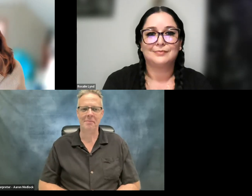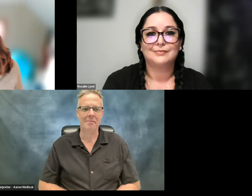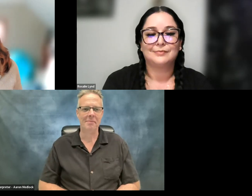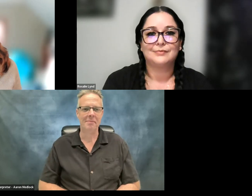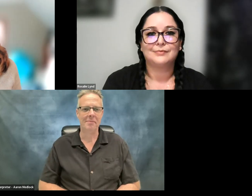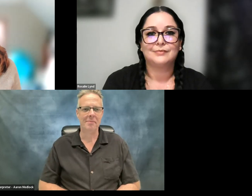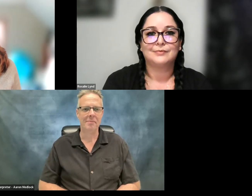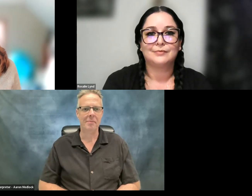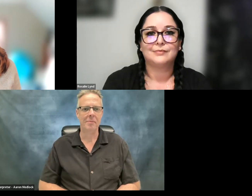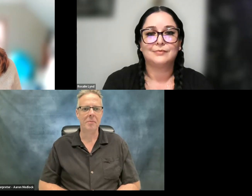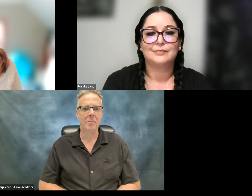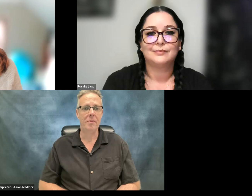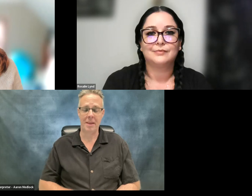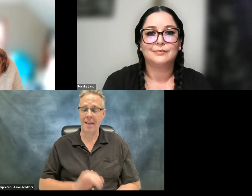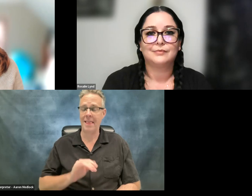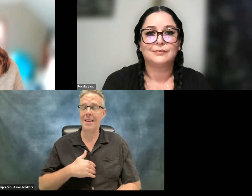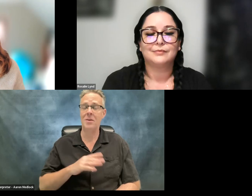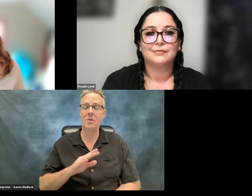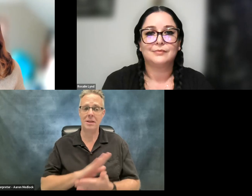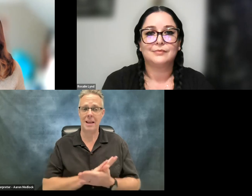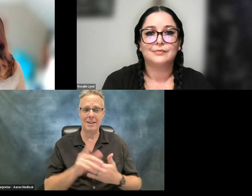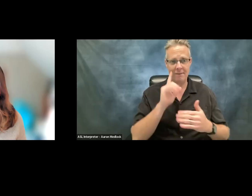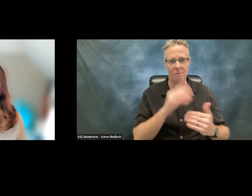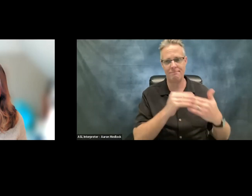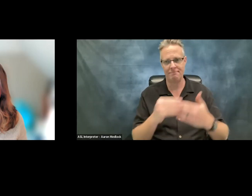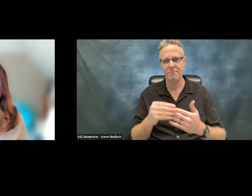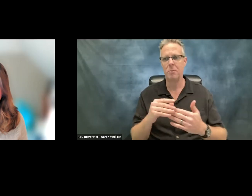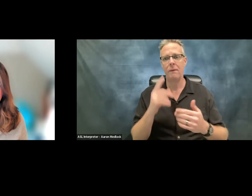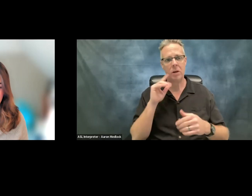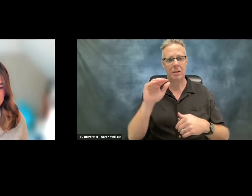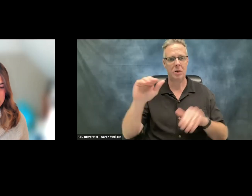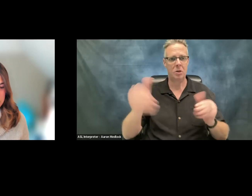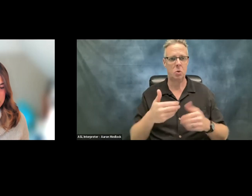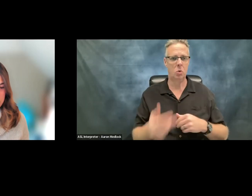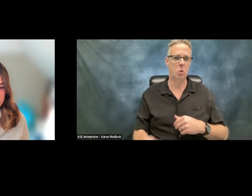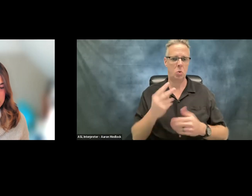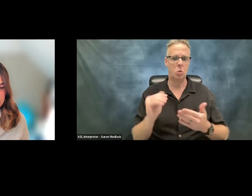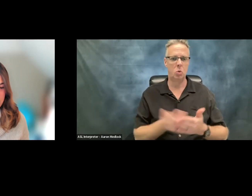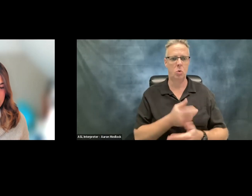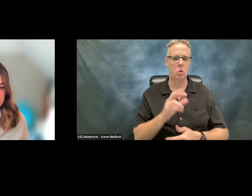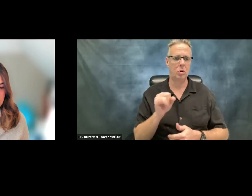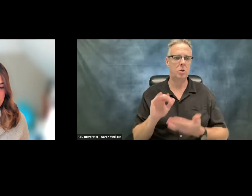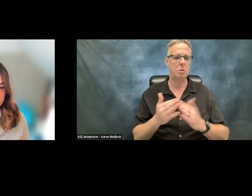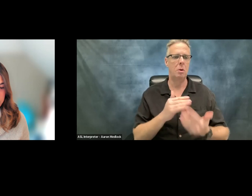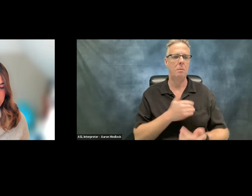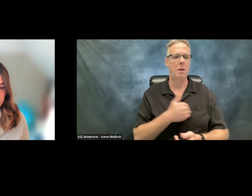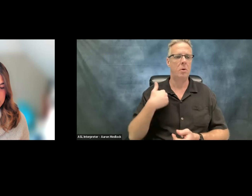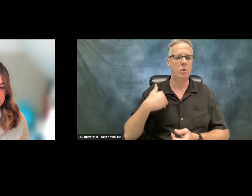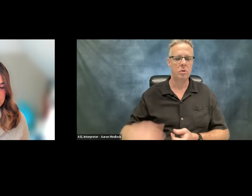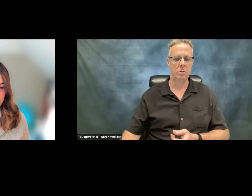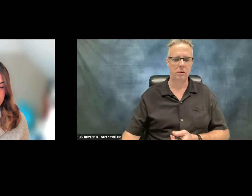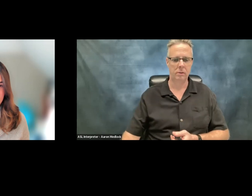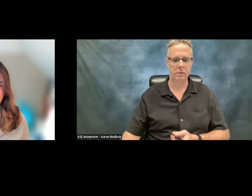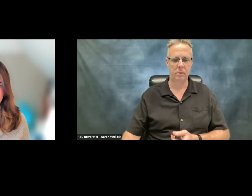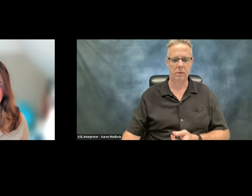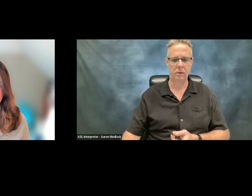And actually that segues very, very nicely to introductions of two new CRIS committee members. The first